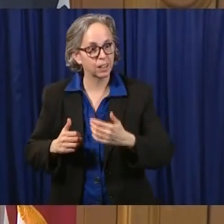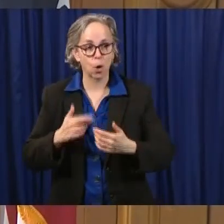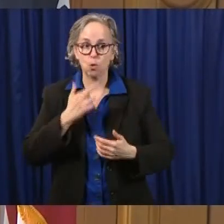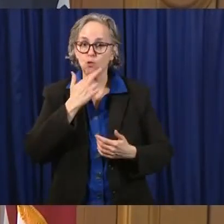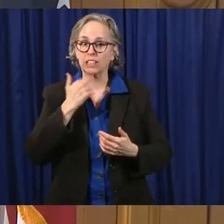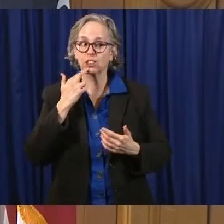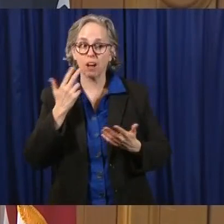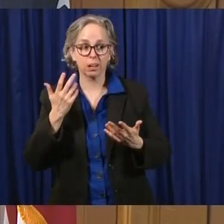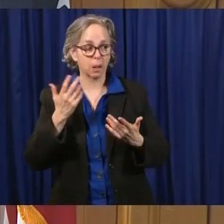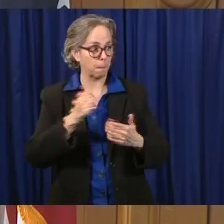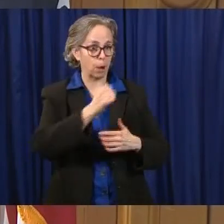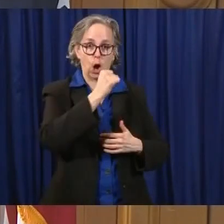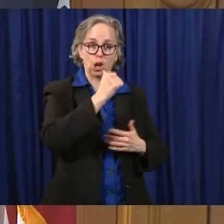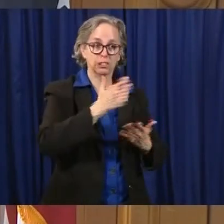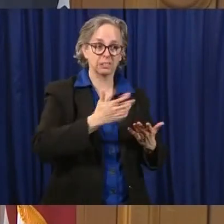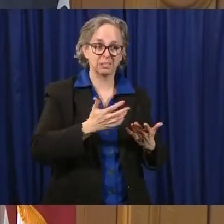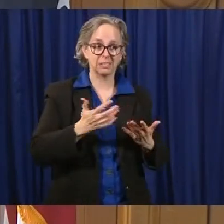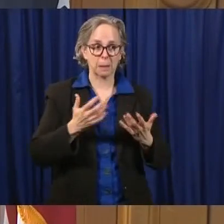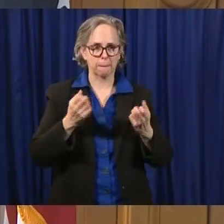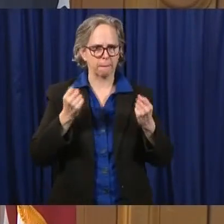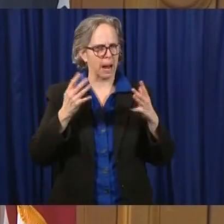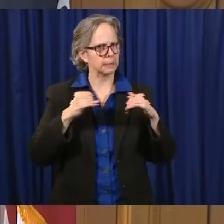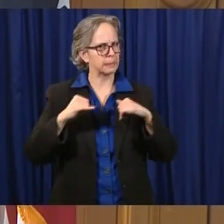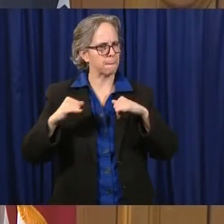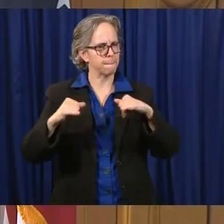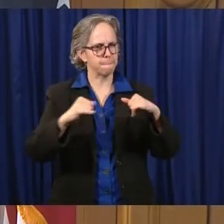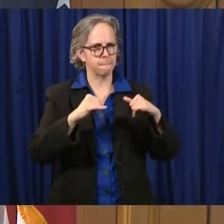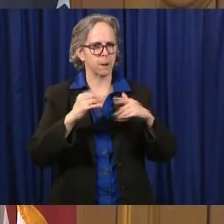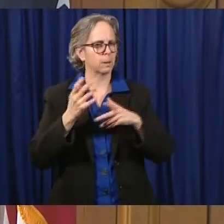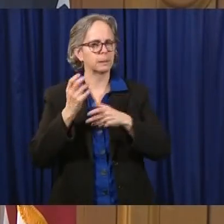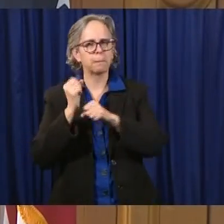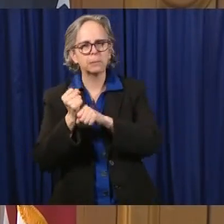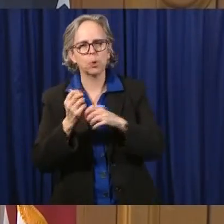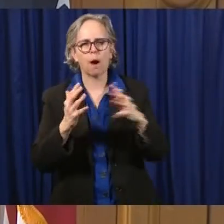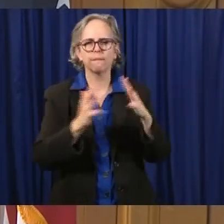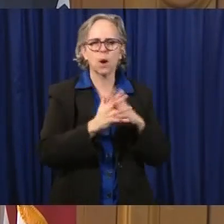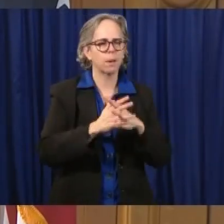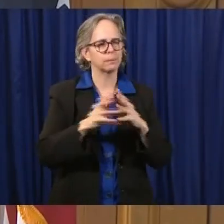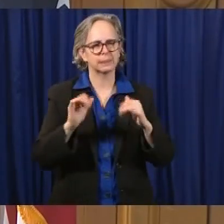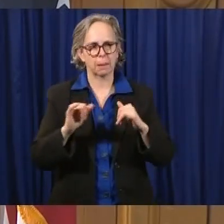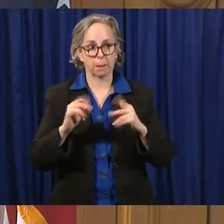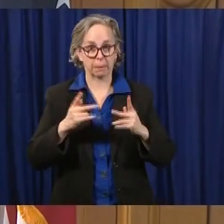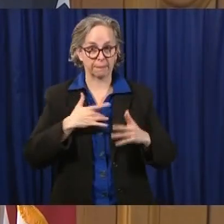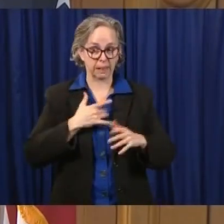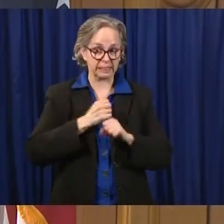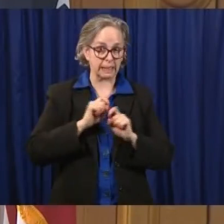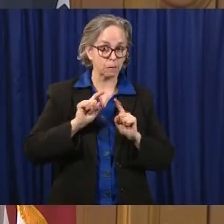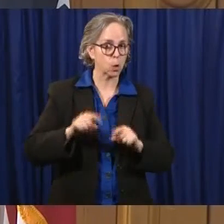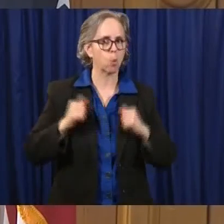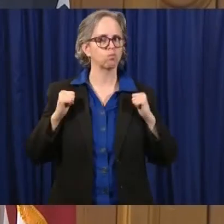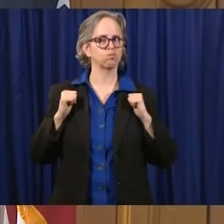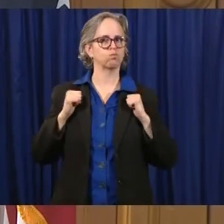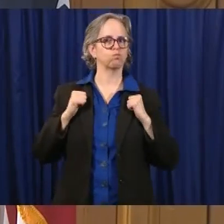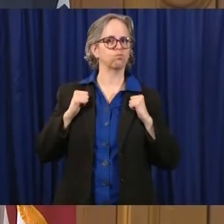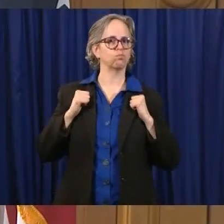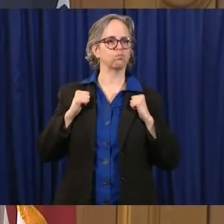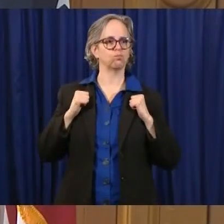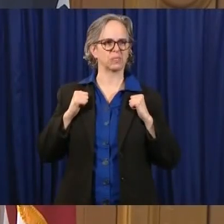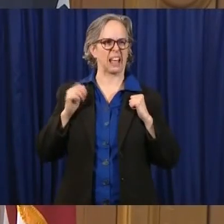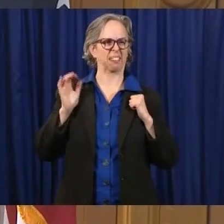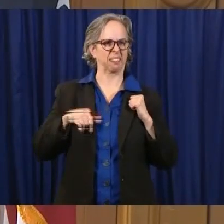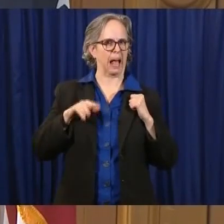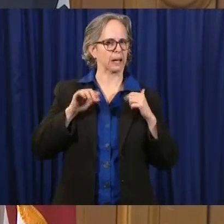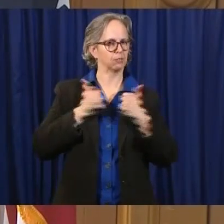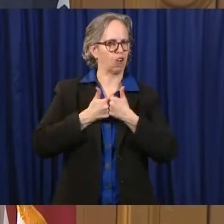think is safe? You go to a Reds game, you think that's safe? And so that is our challenge, and the